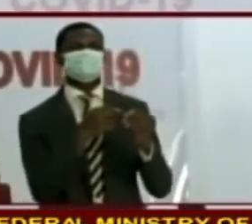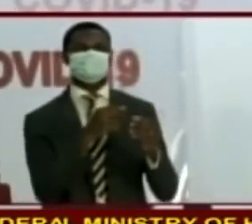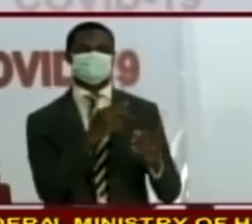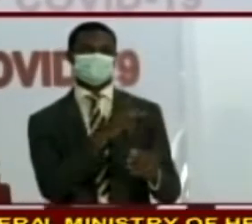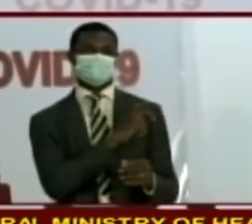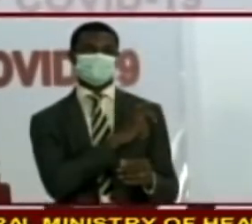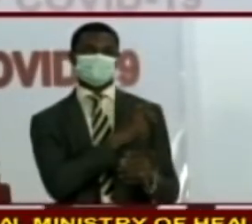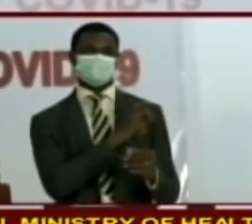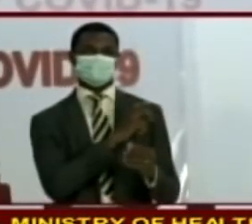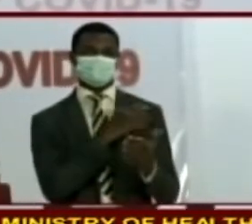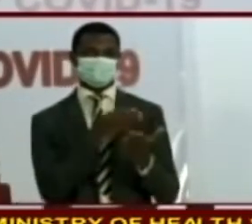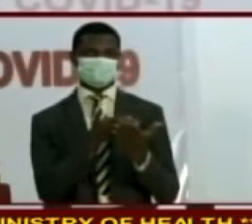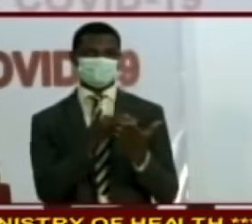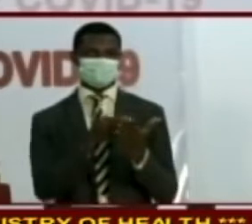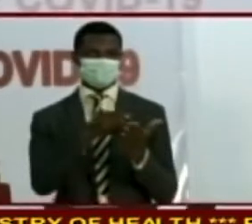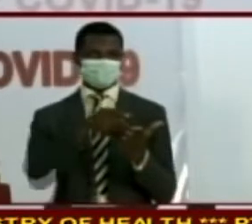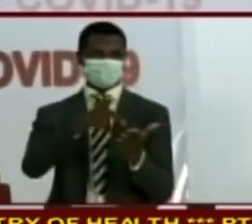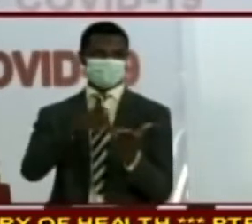Nancy asked,